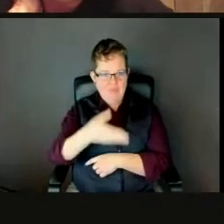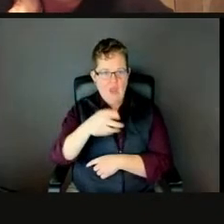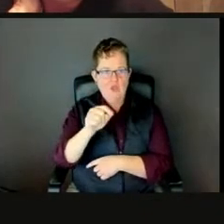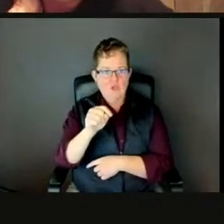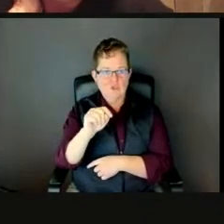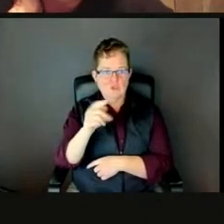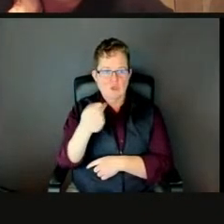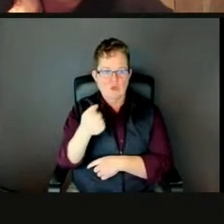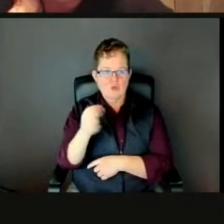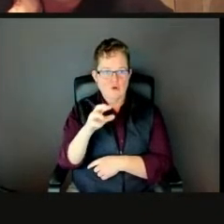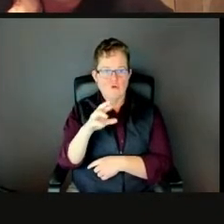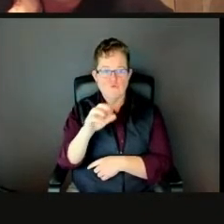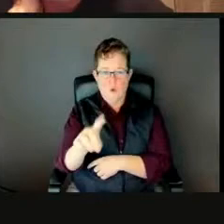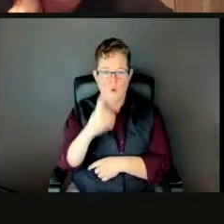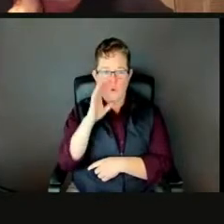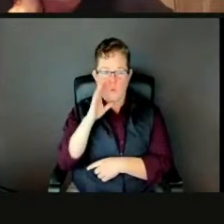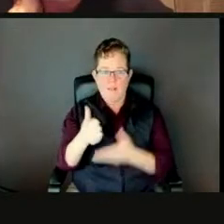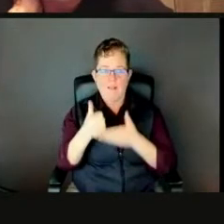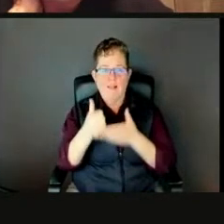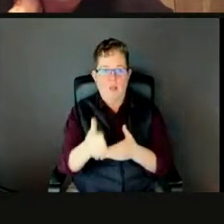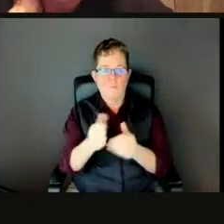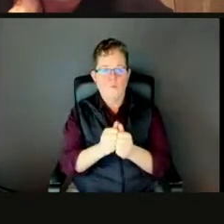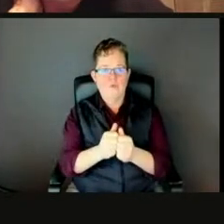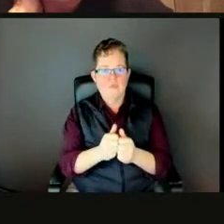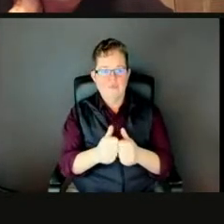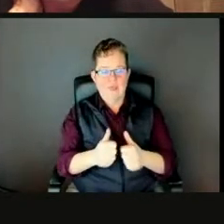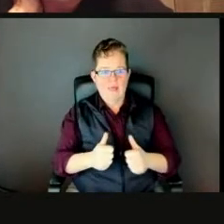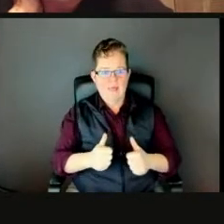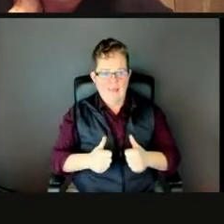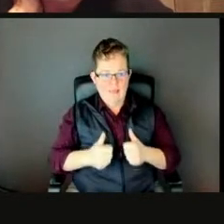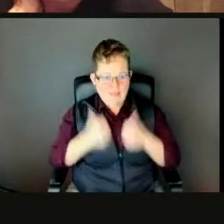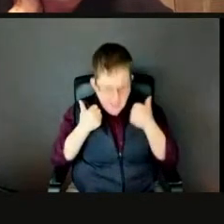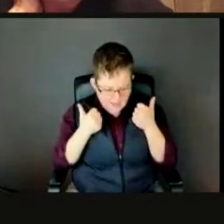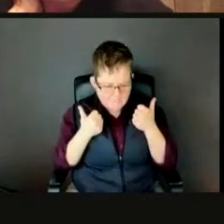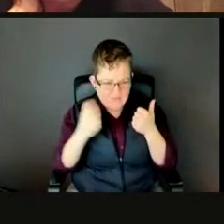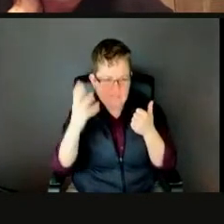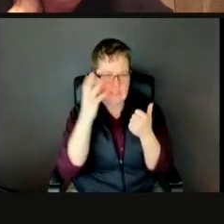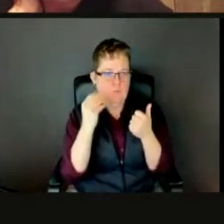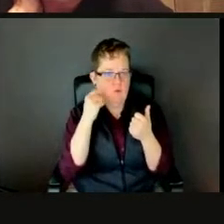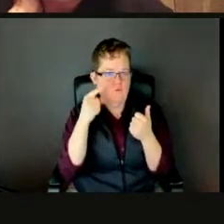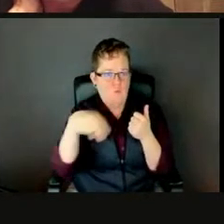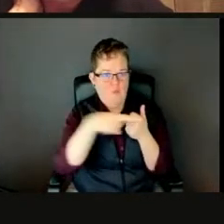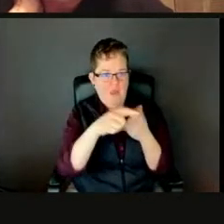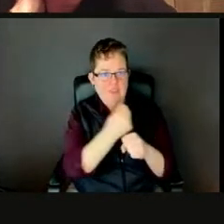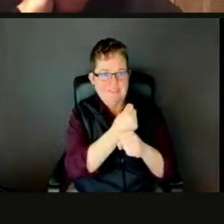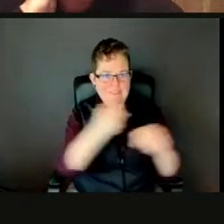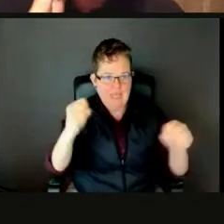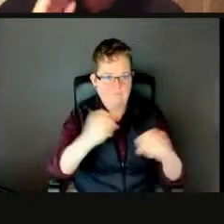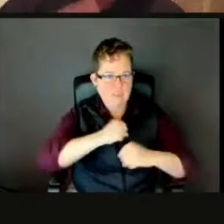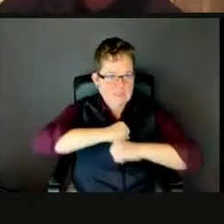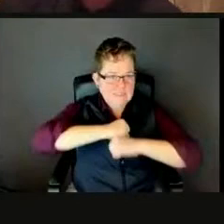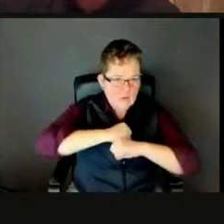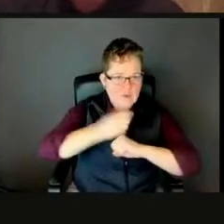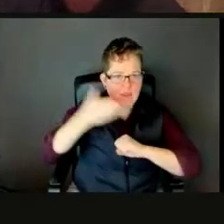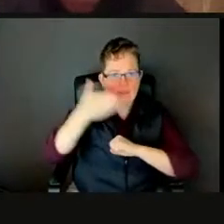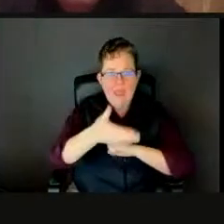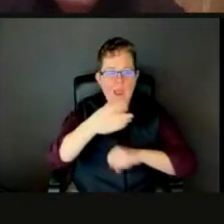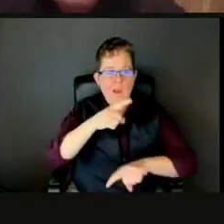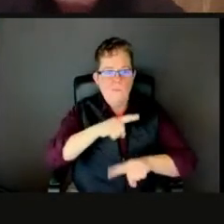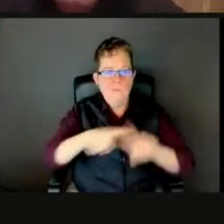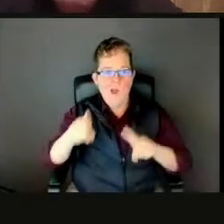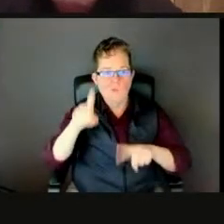will contribute, we understand, to the livability of that area and to the safety and the security right there. But we can't hold